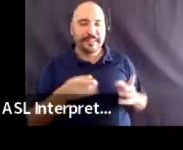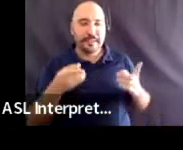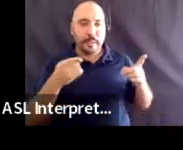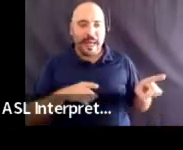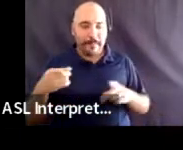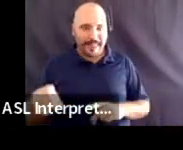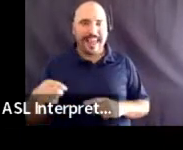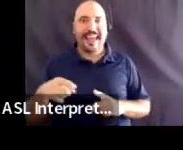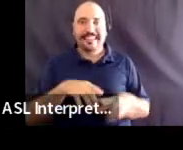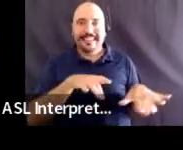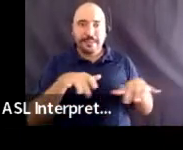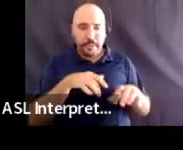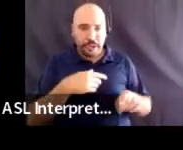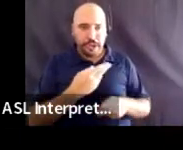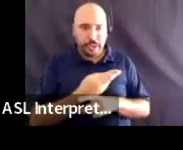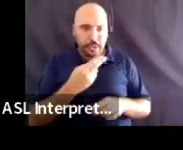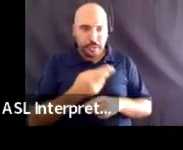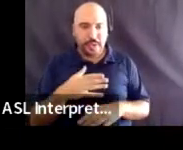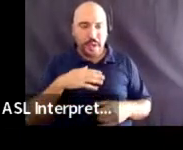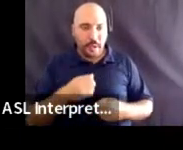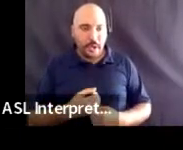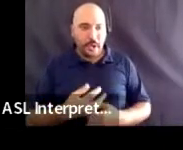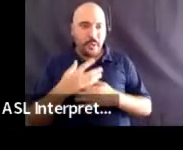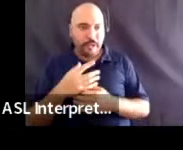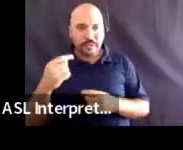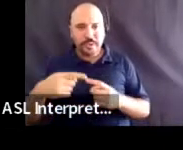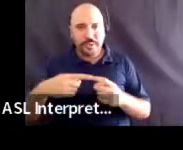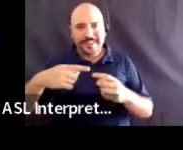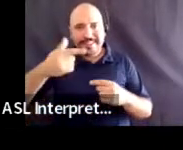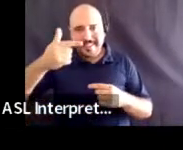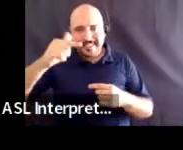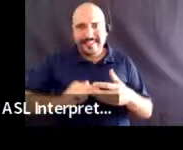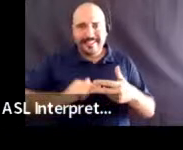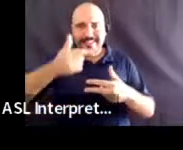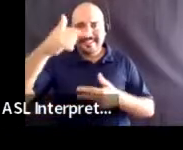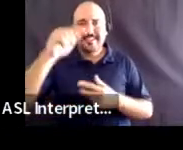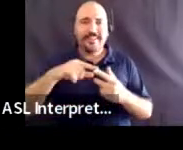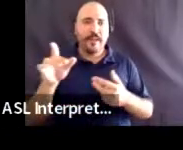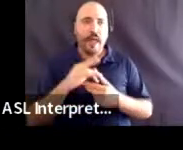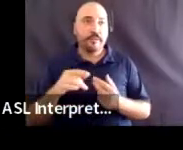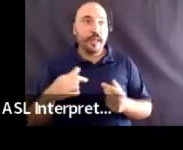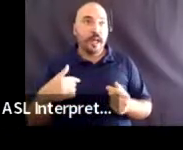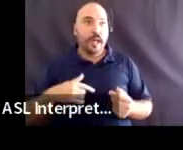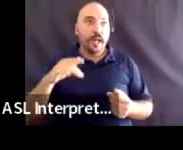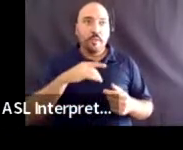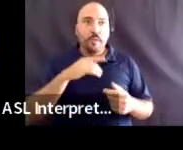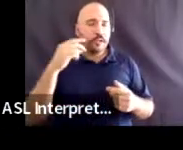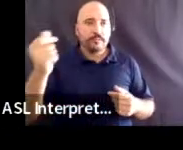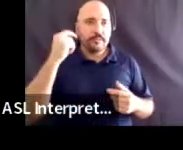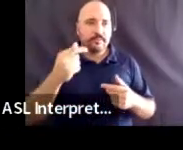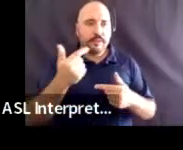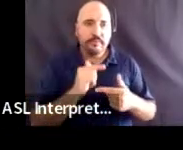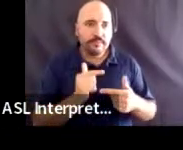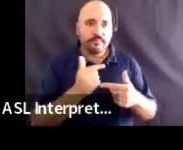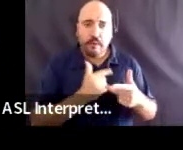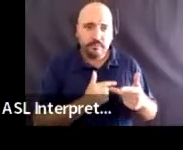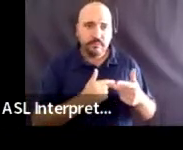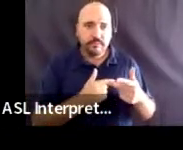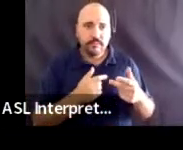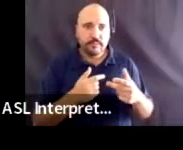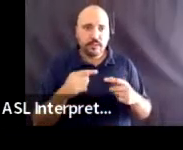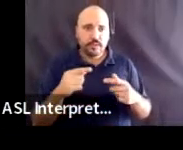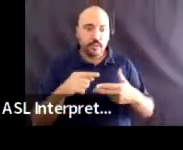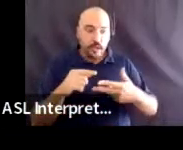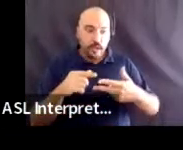user, I would open the combo box and try to cycle between the options, but it would immediately just change the view to the